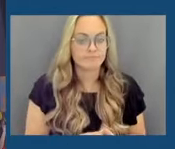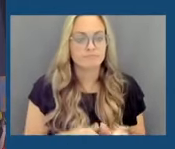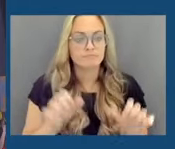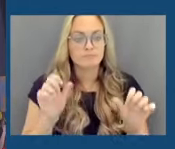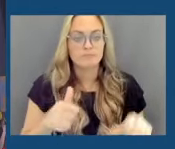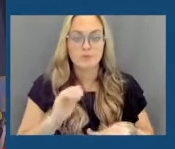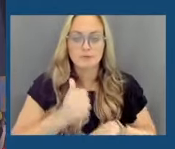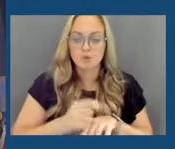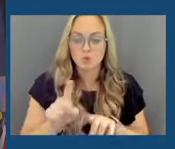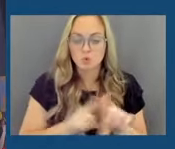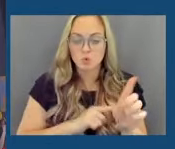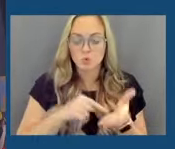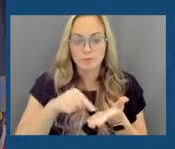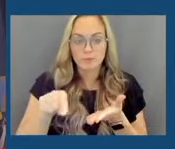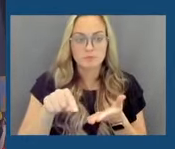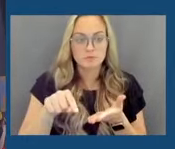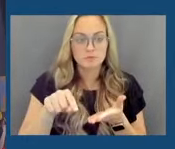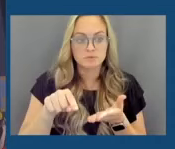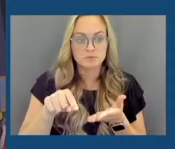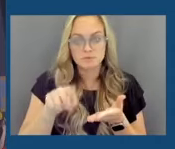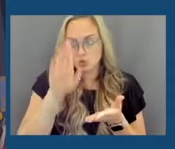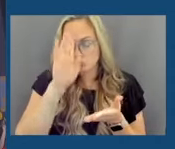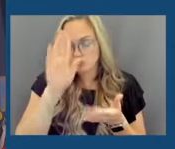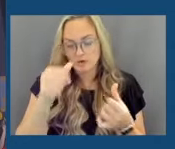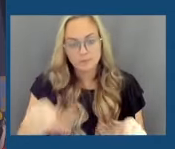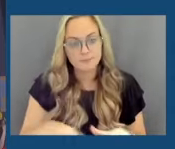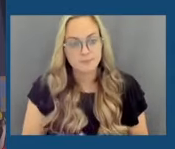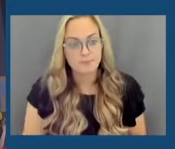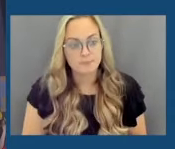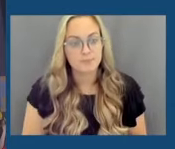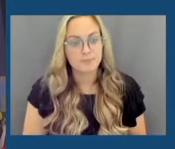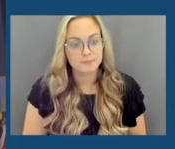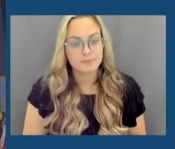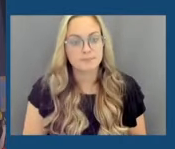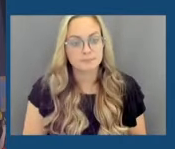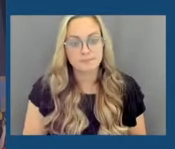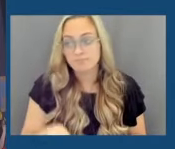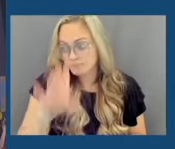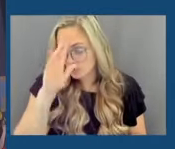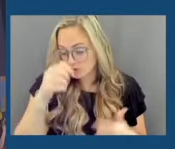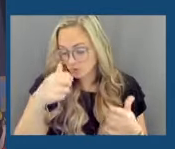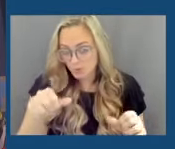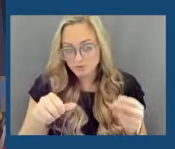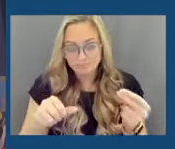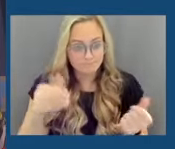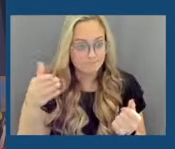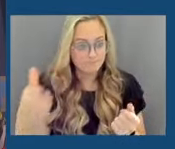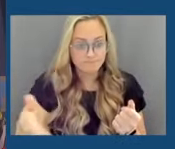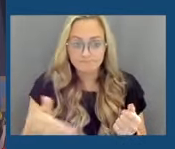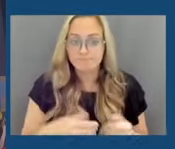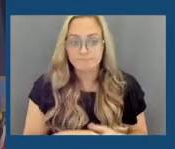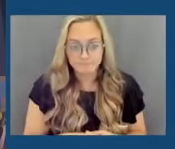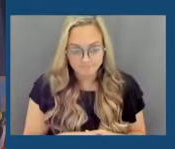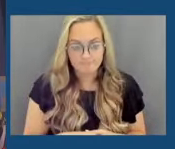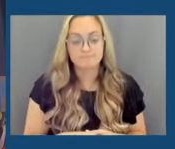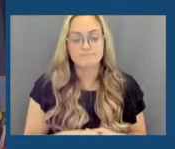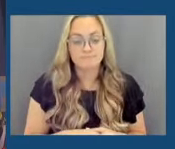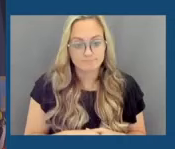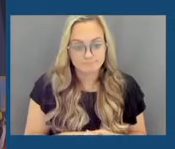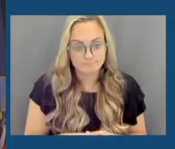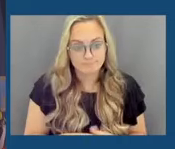their STAR payments by direct deposit. Direct deposit, right away.